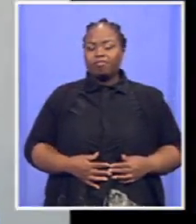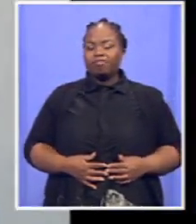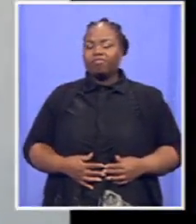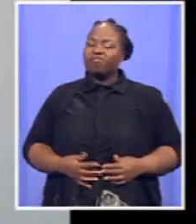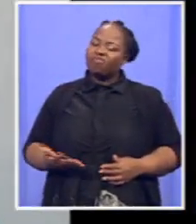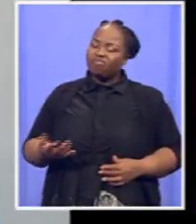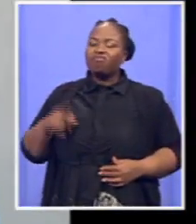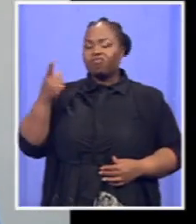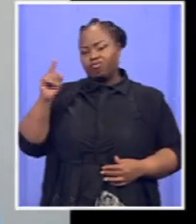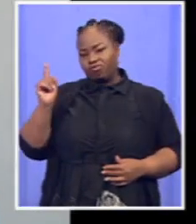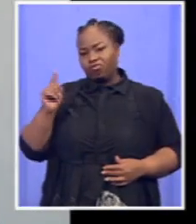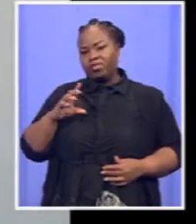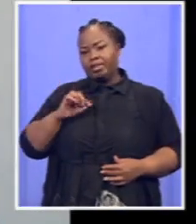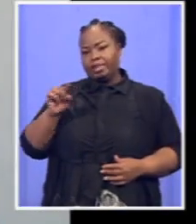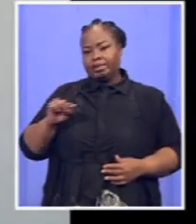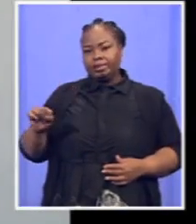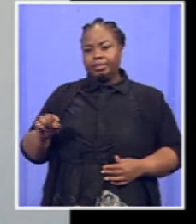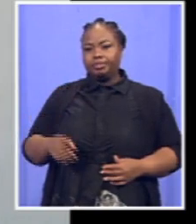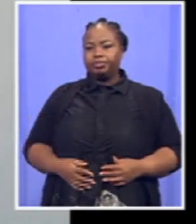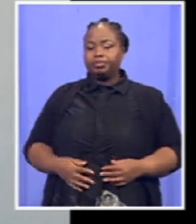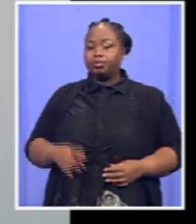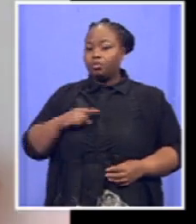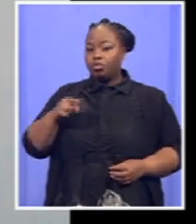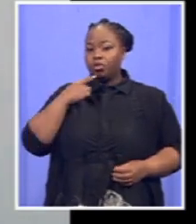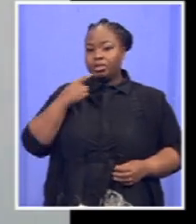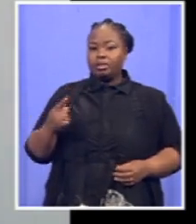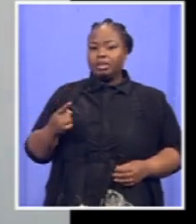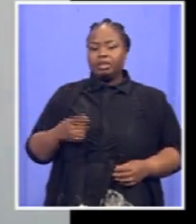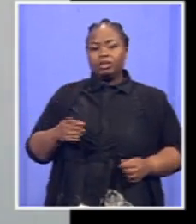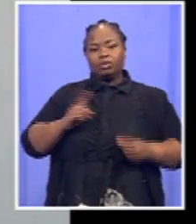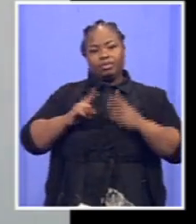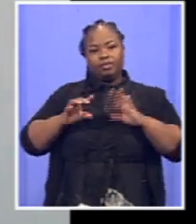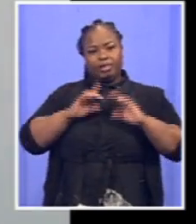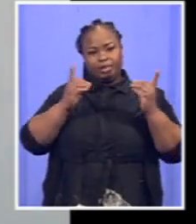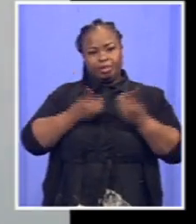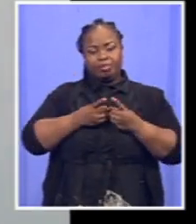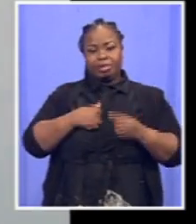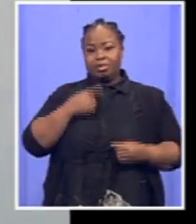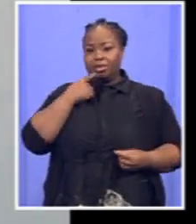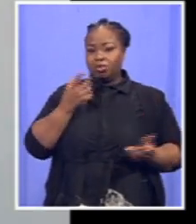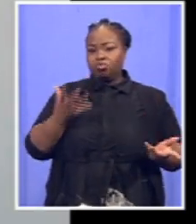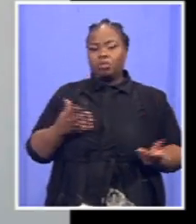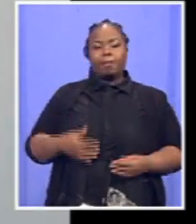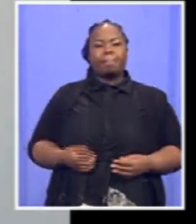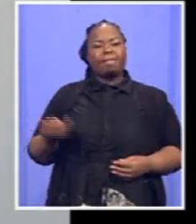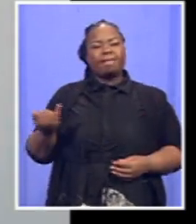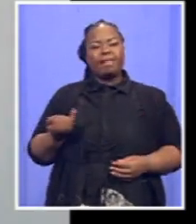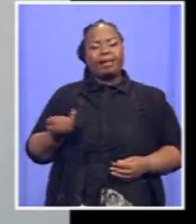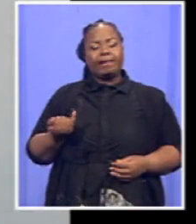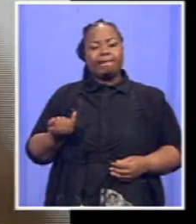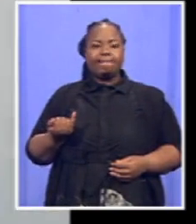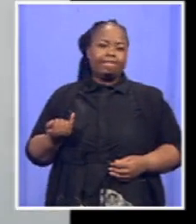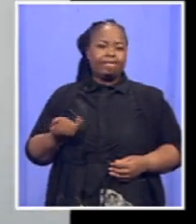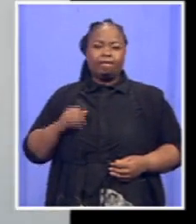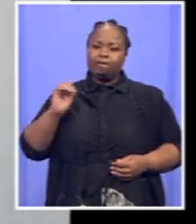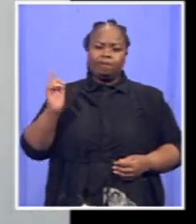You're correct, Desiree, in saying that if you're looking at these departments that are being mentioned, it's like the entire, it's